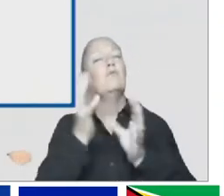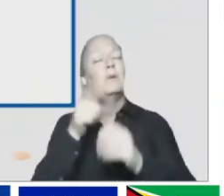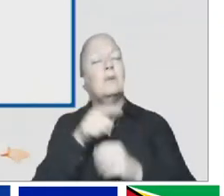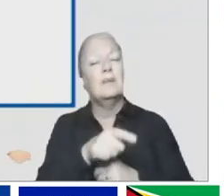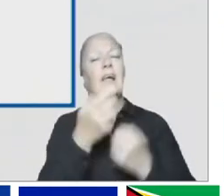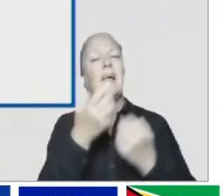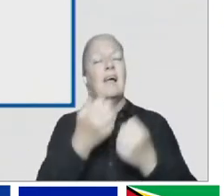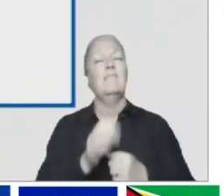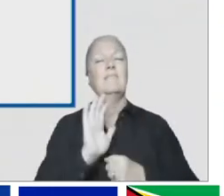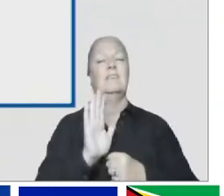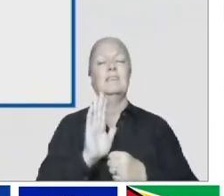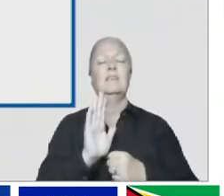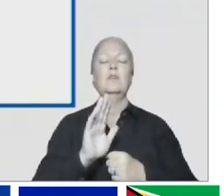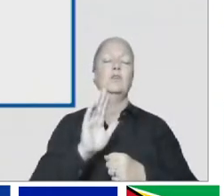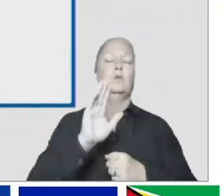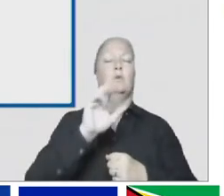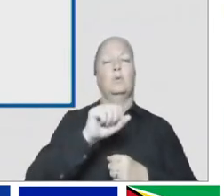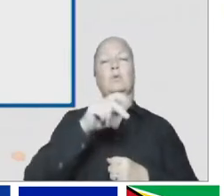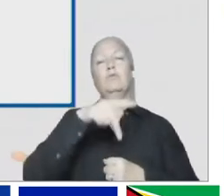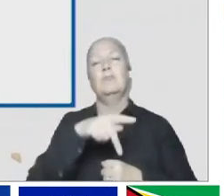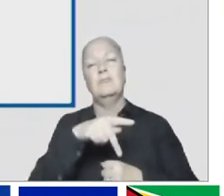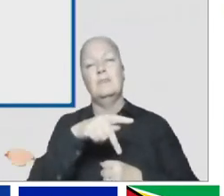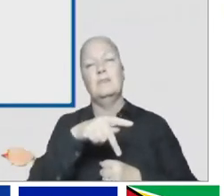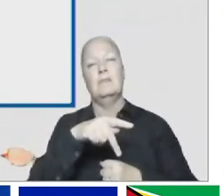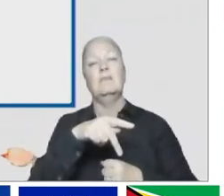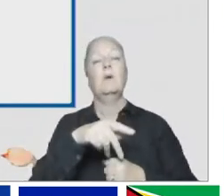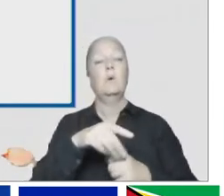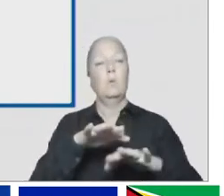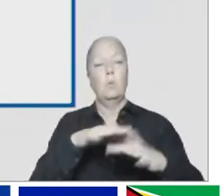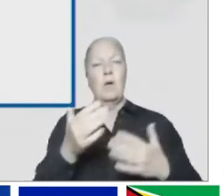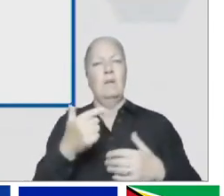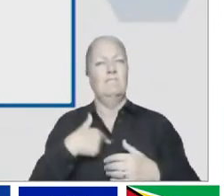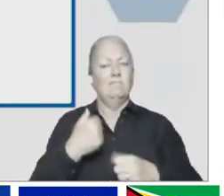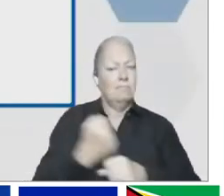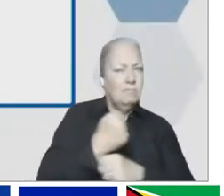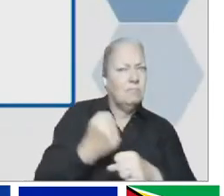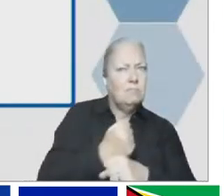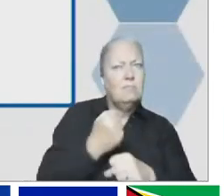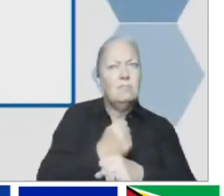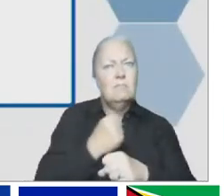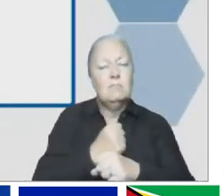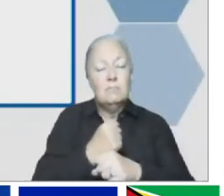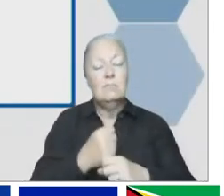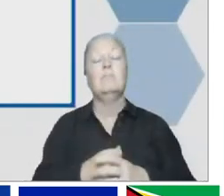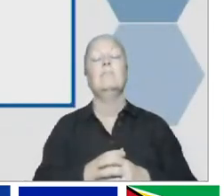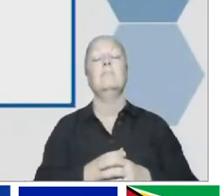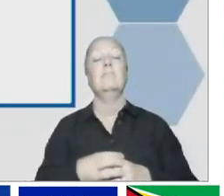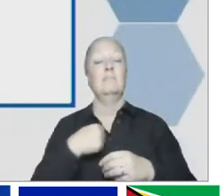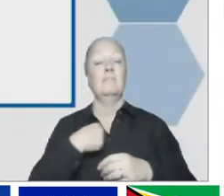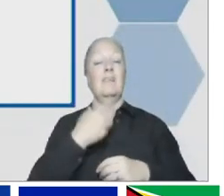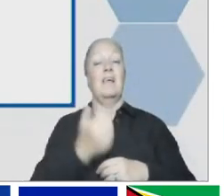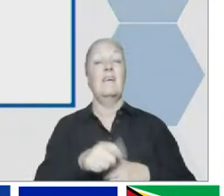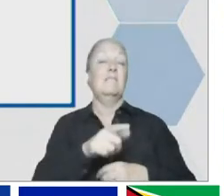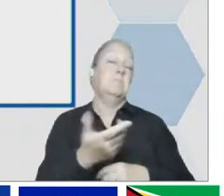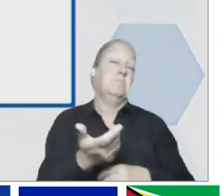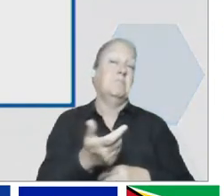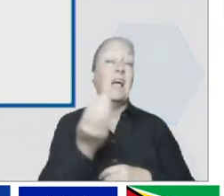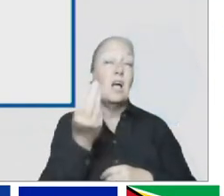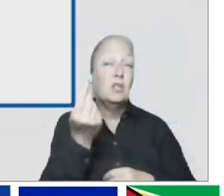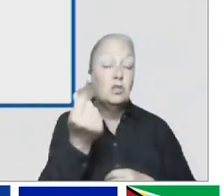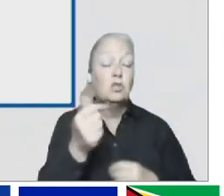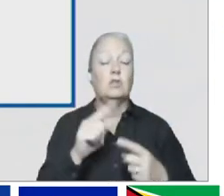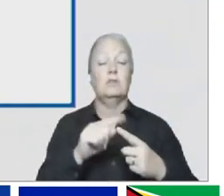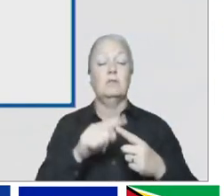the stabilizing effect of the social protection measures, which included cash and in-kind transfers,